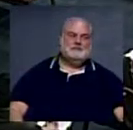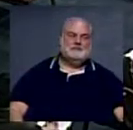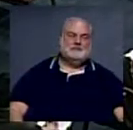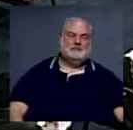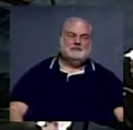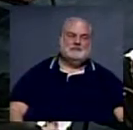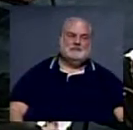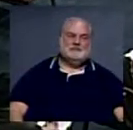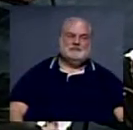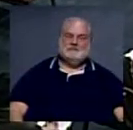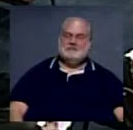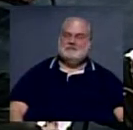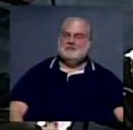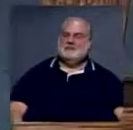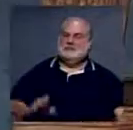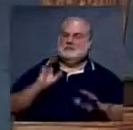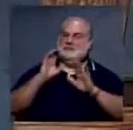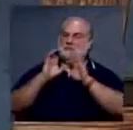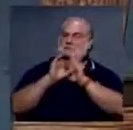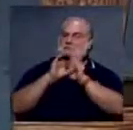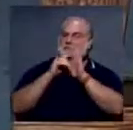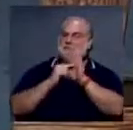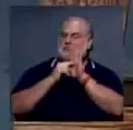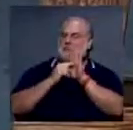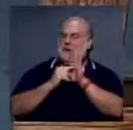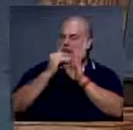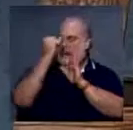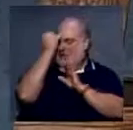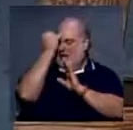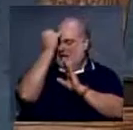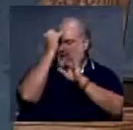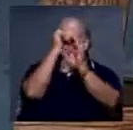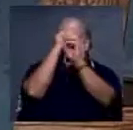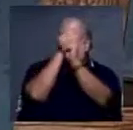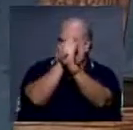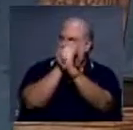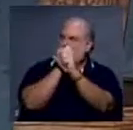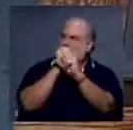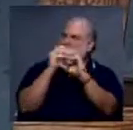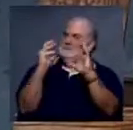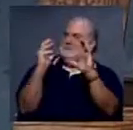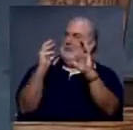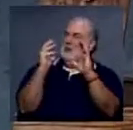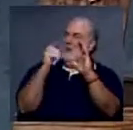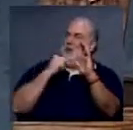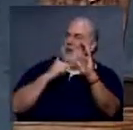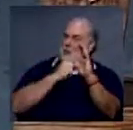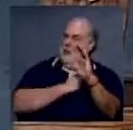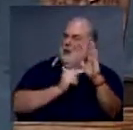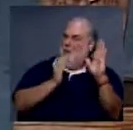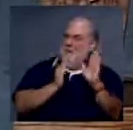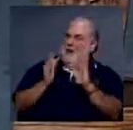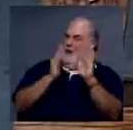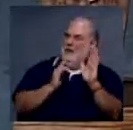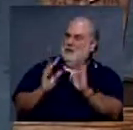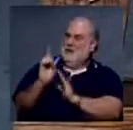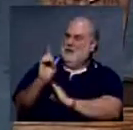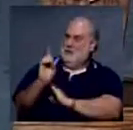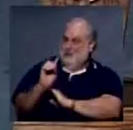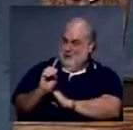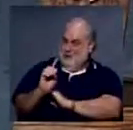This is some photos that I put together just to give you guys a better idea of what we are going to do with Hounds Lounge. This